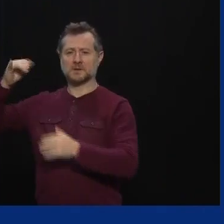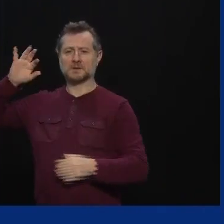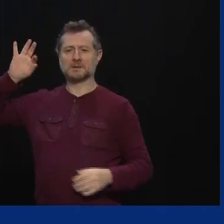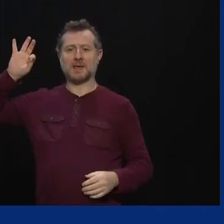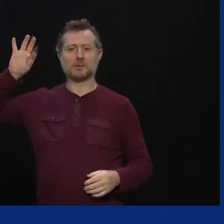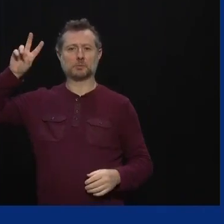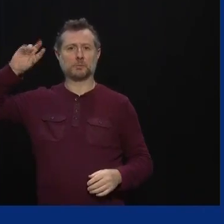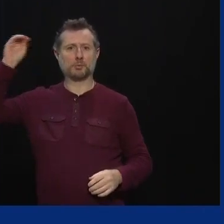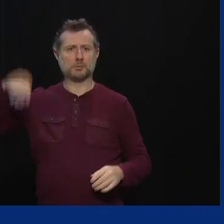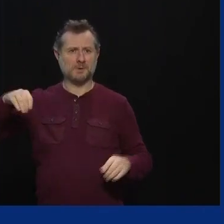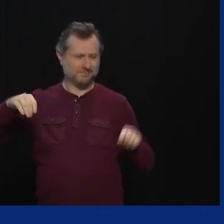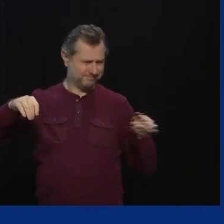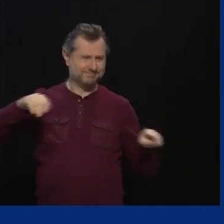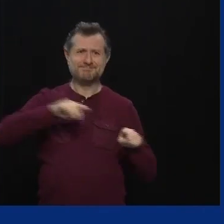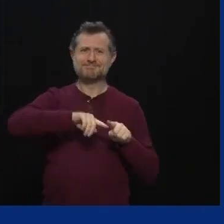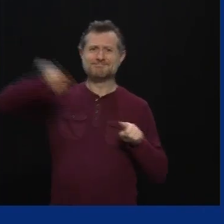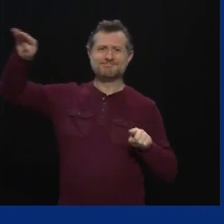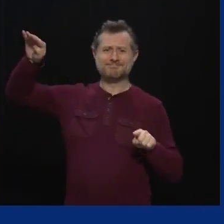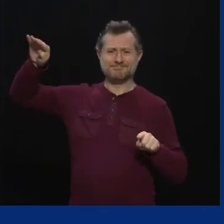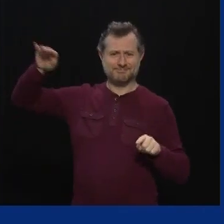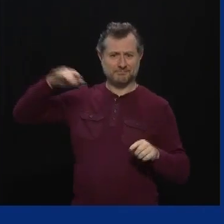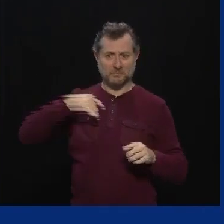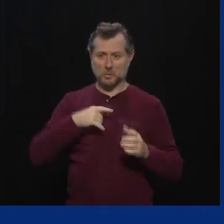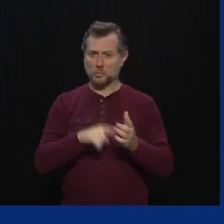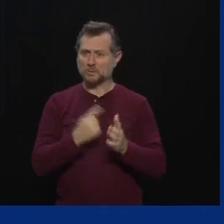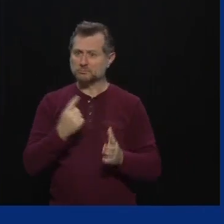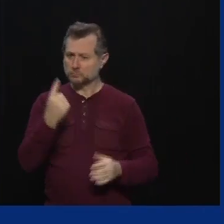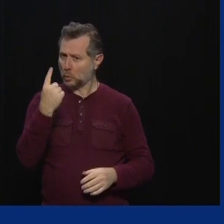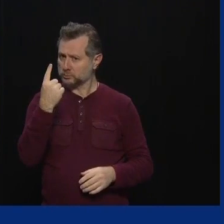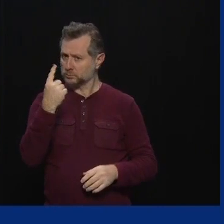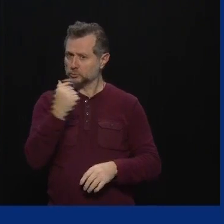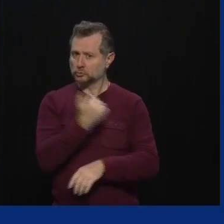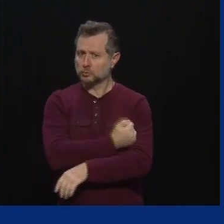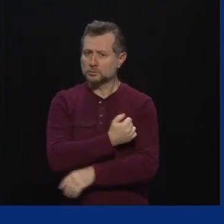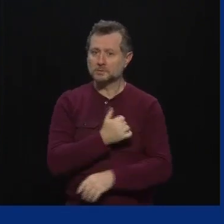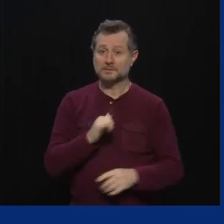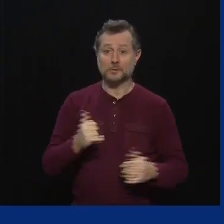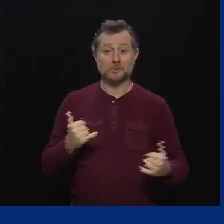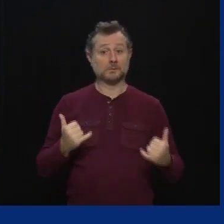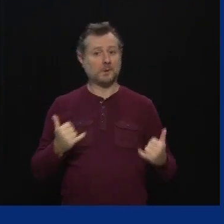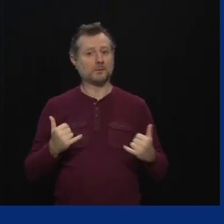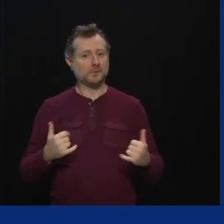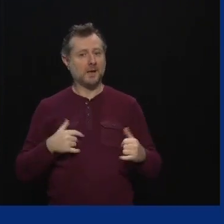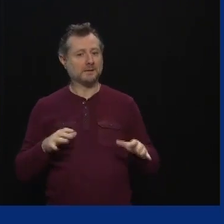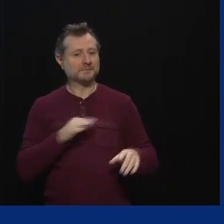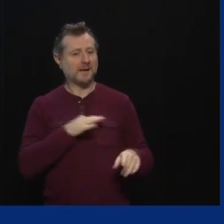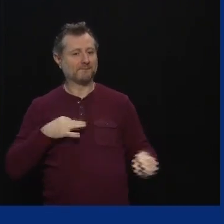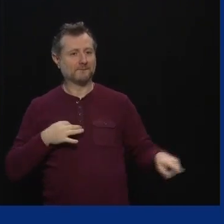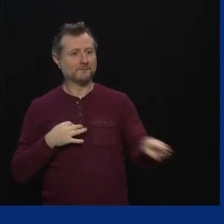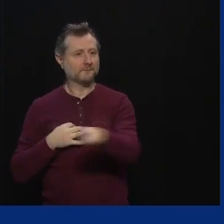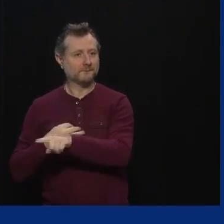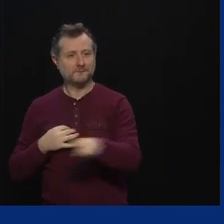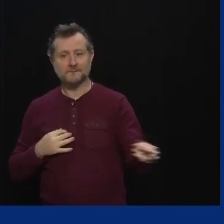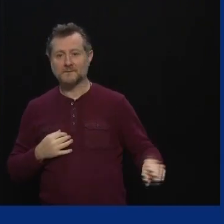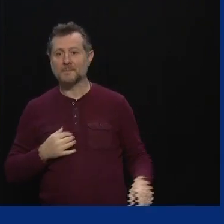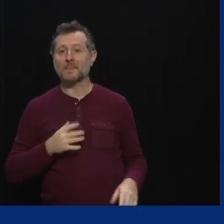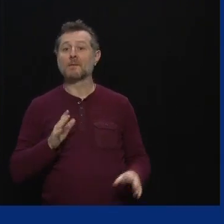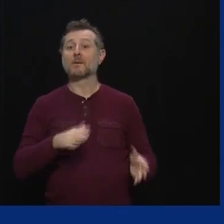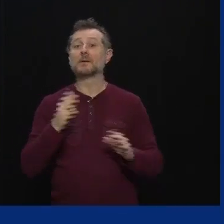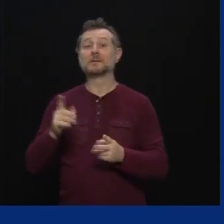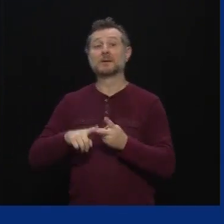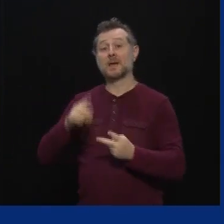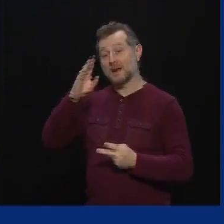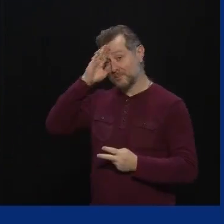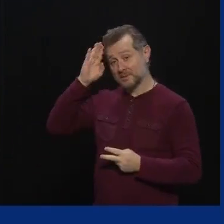dose. That's quite extraordinary. That's the active staff. I want to point that those are active staff members. Hospitals, 96, up